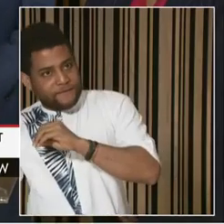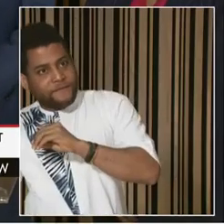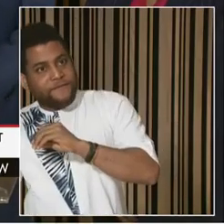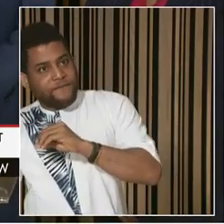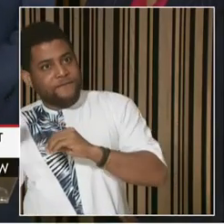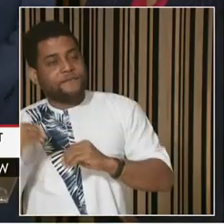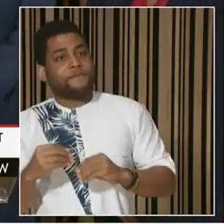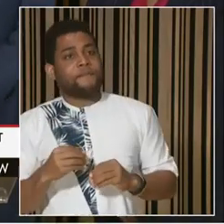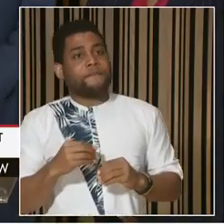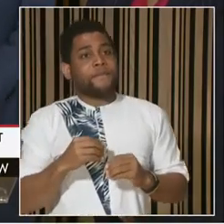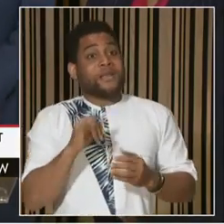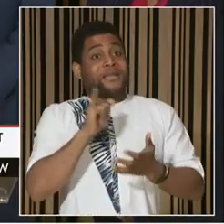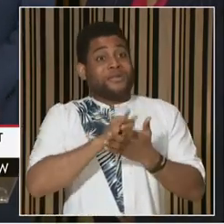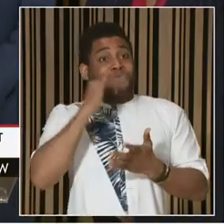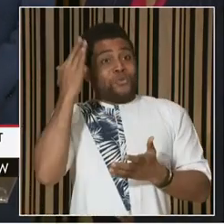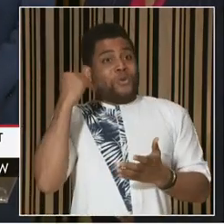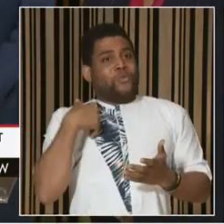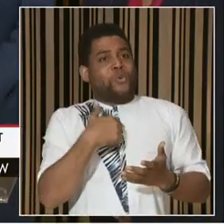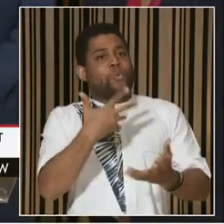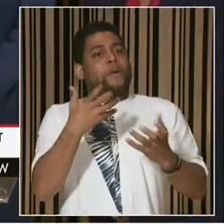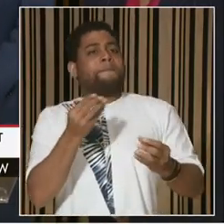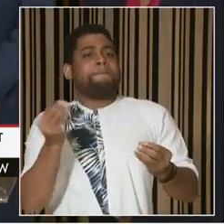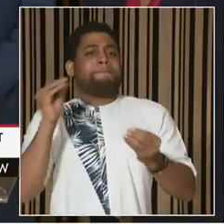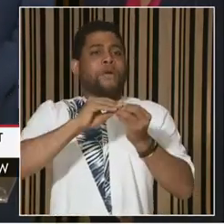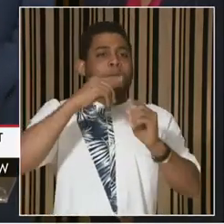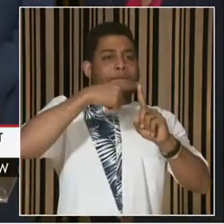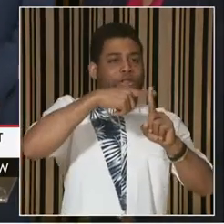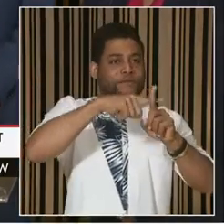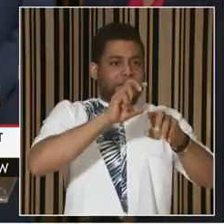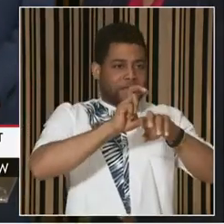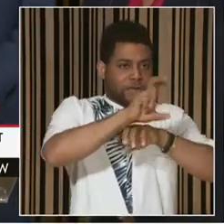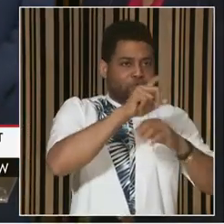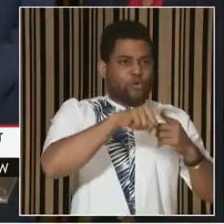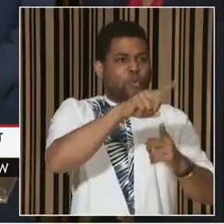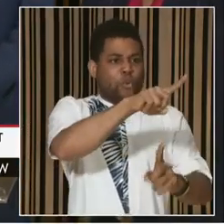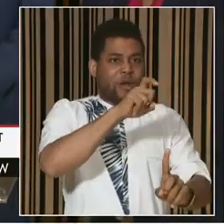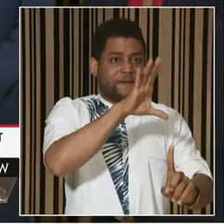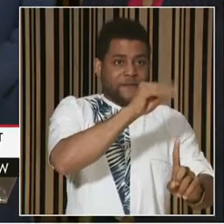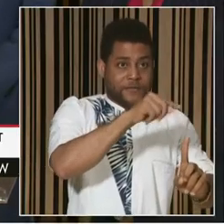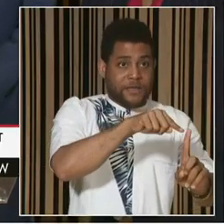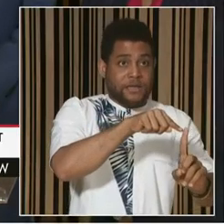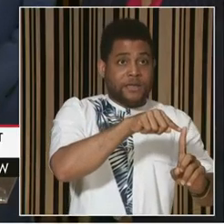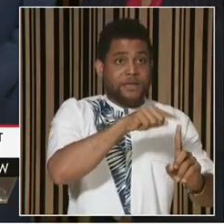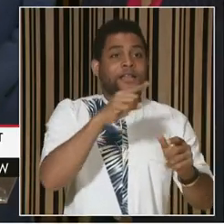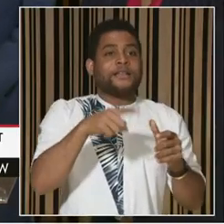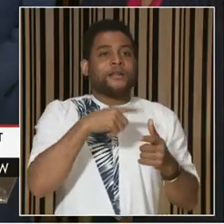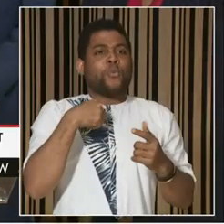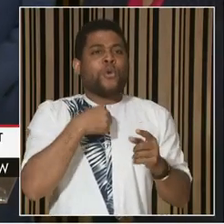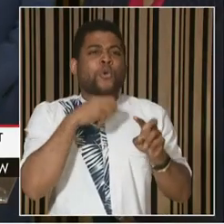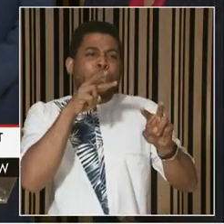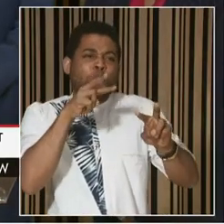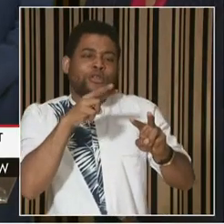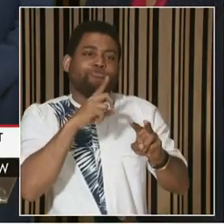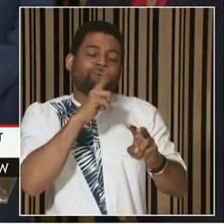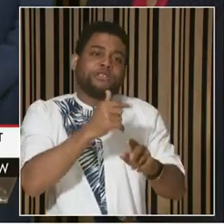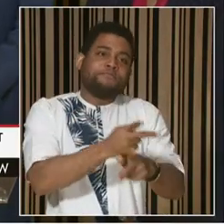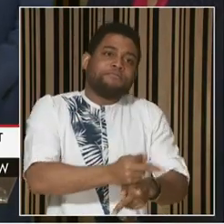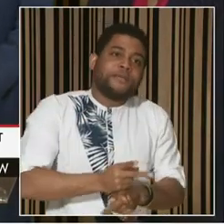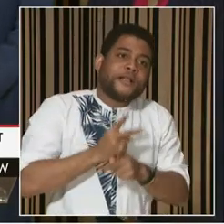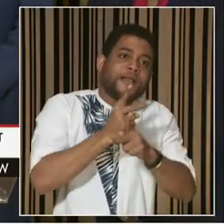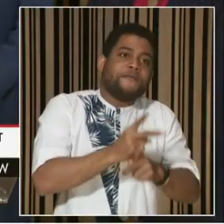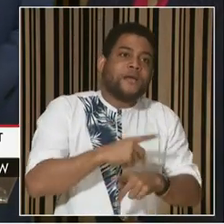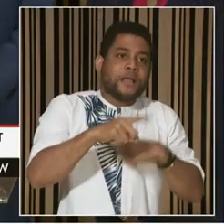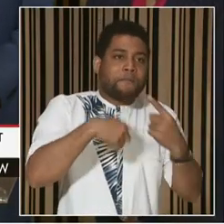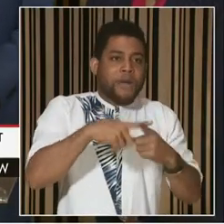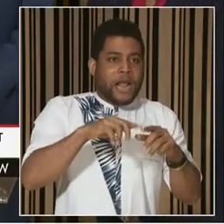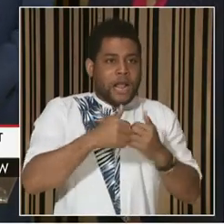net positive go to where we need it, 100, 150, we are looking very carefully at what it's going to take to keep